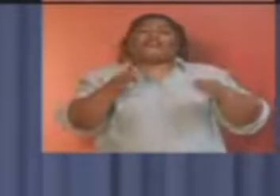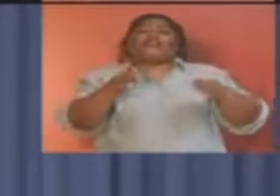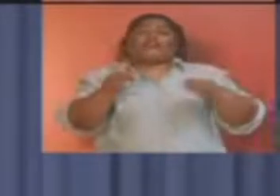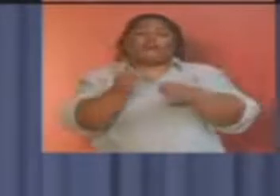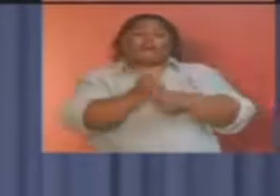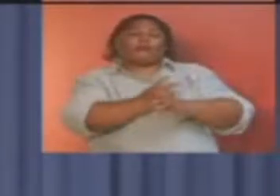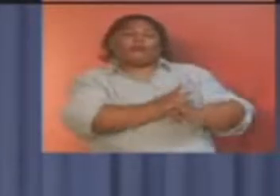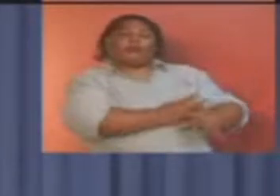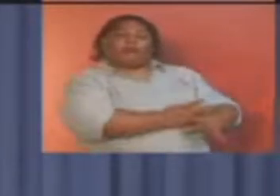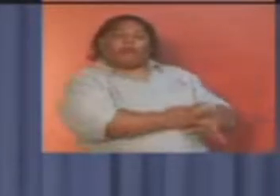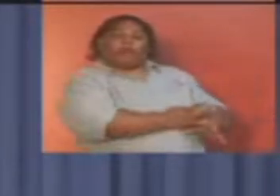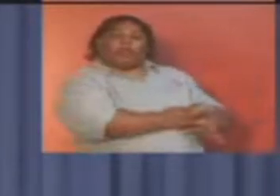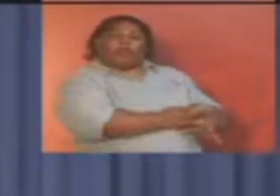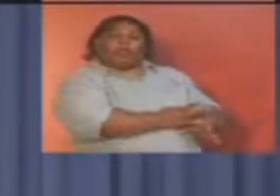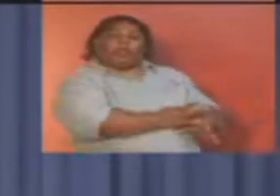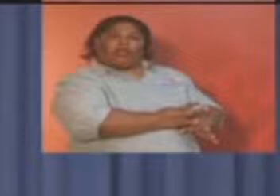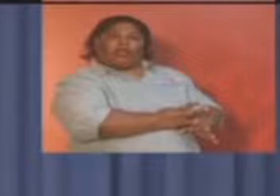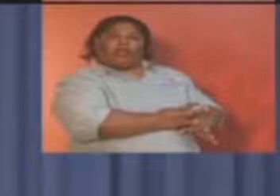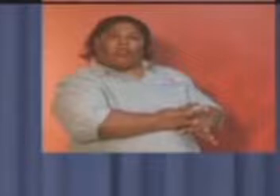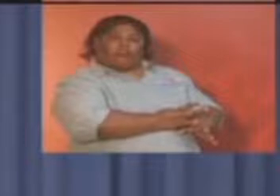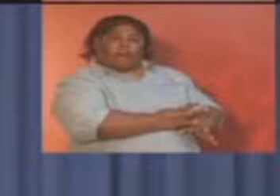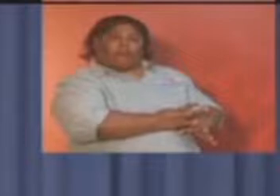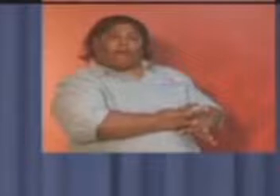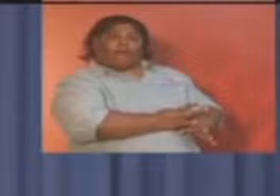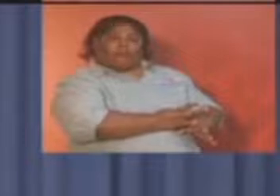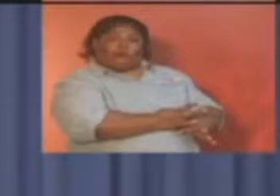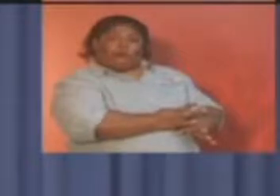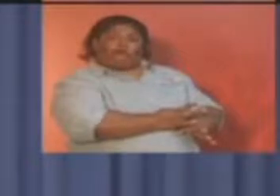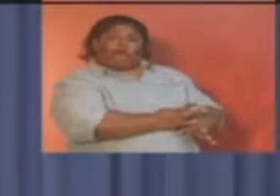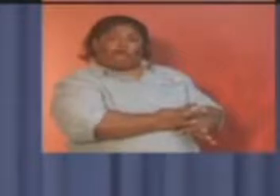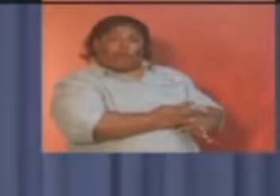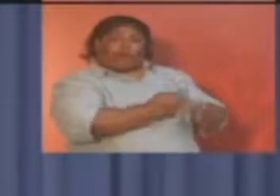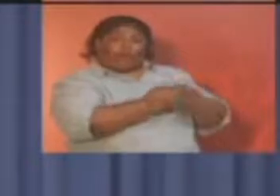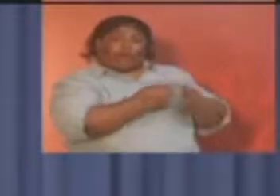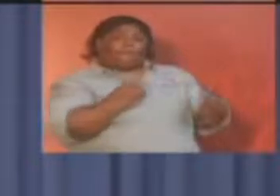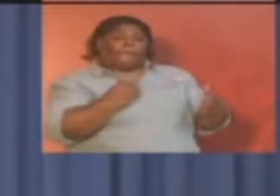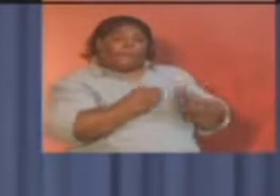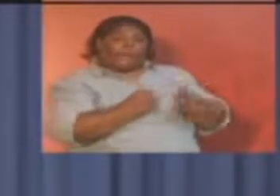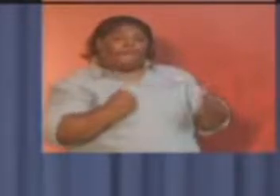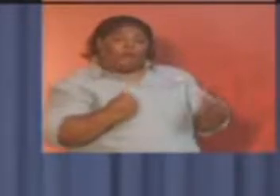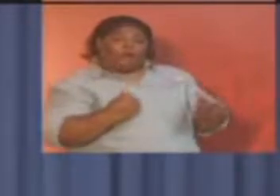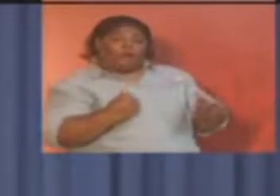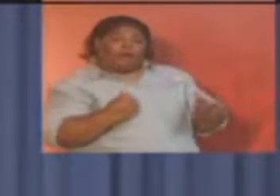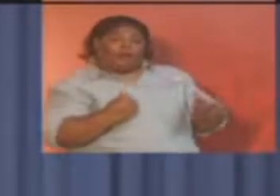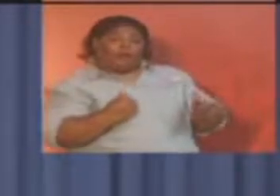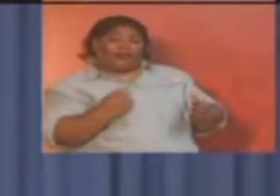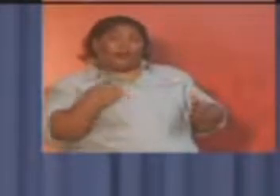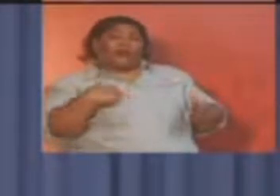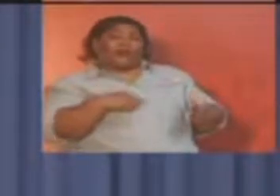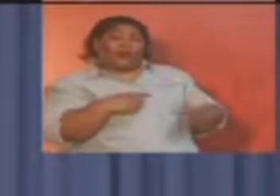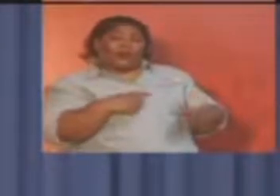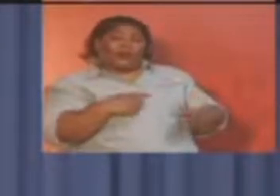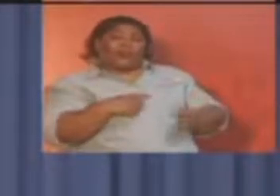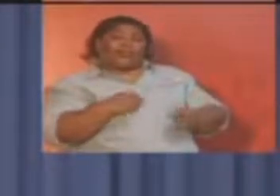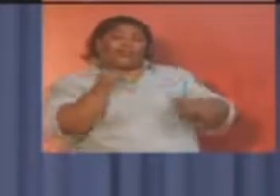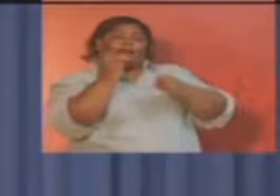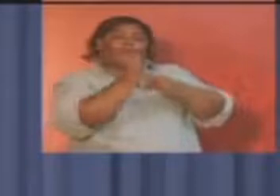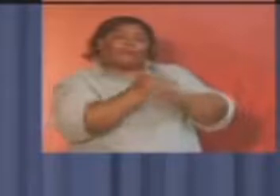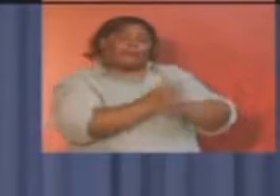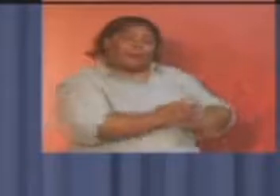luck flowing from actions we had taken before. The personnel we have in our health system didn't just happen to be